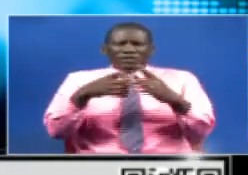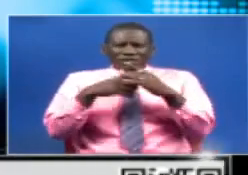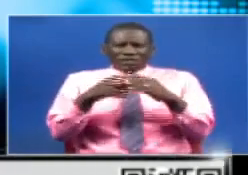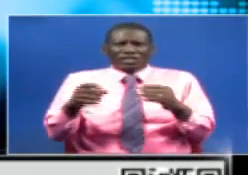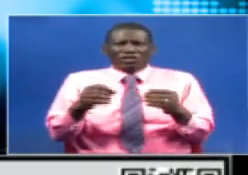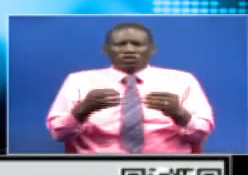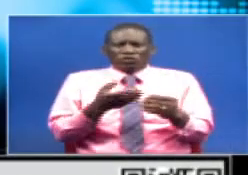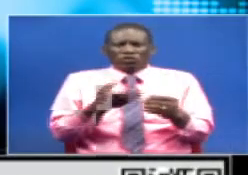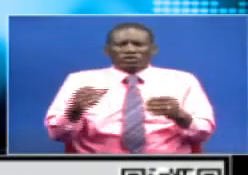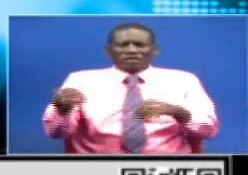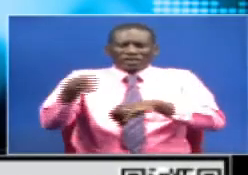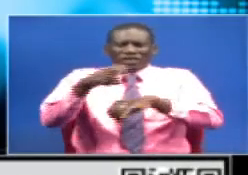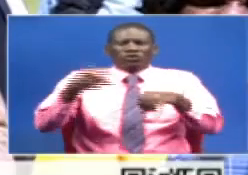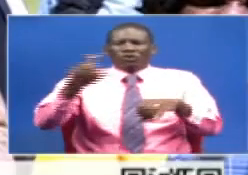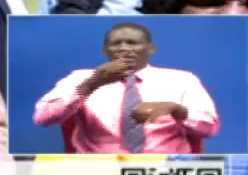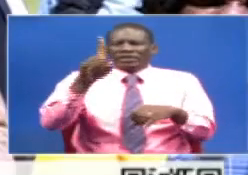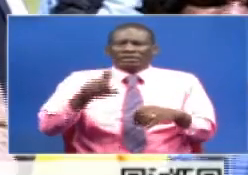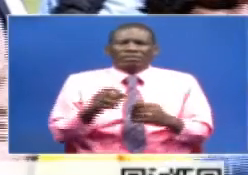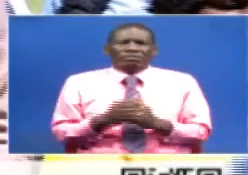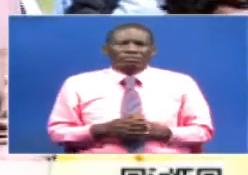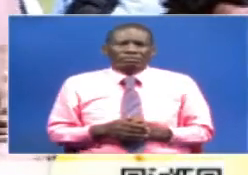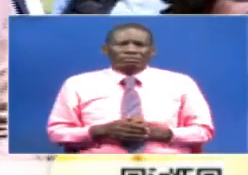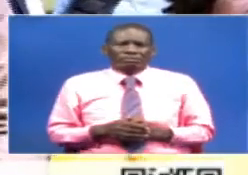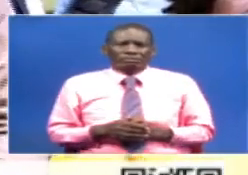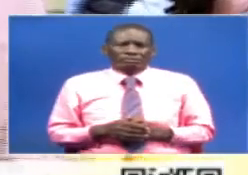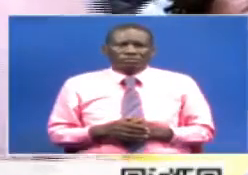ahead of the commencement of those exams.